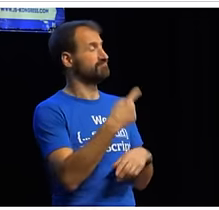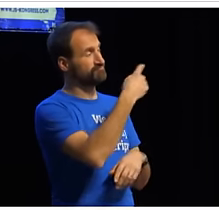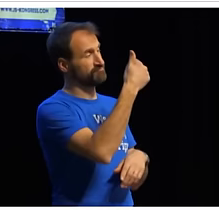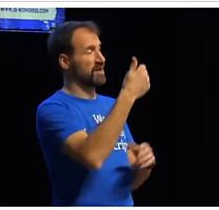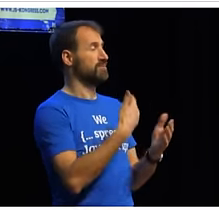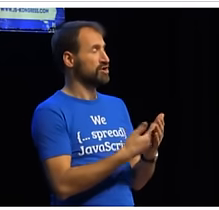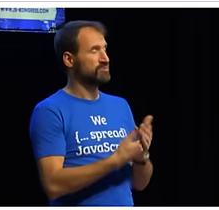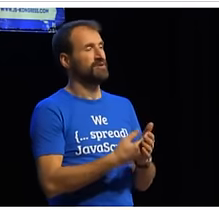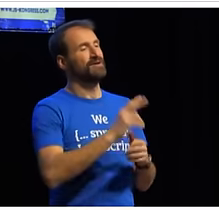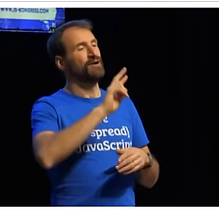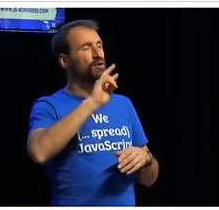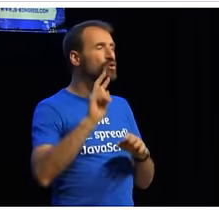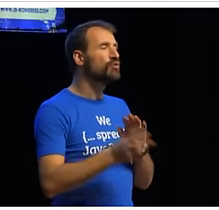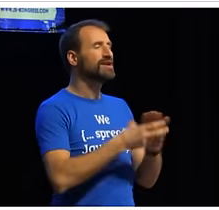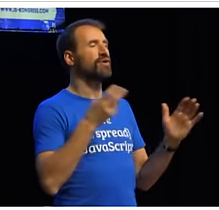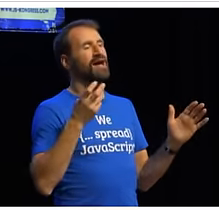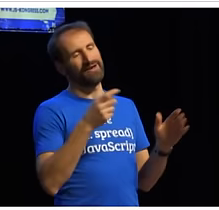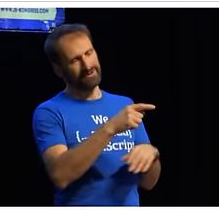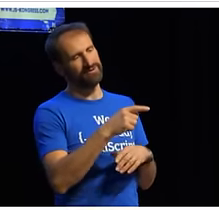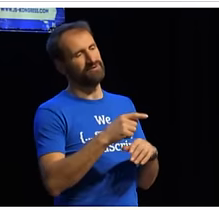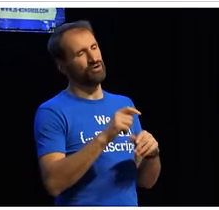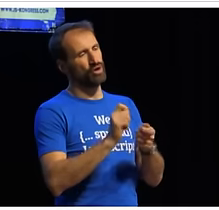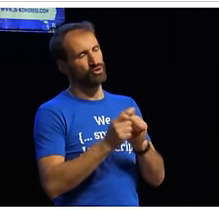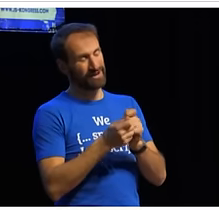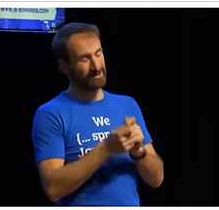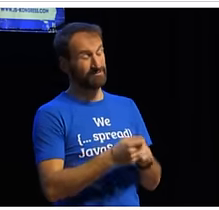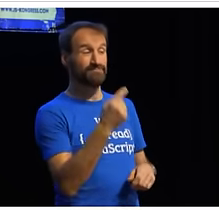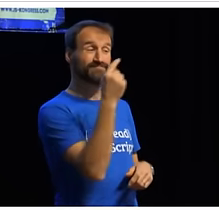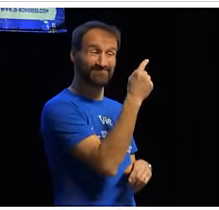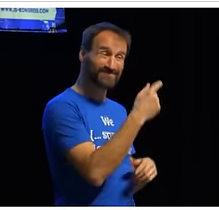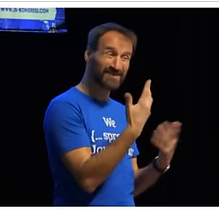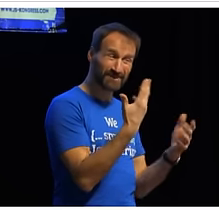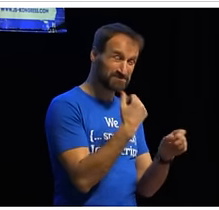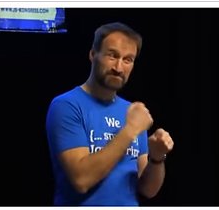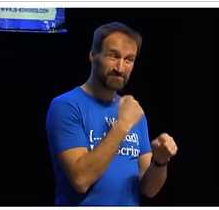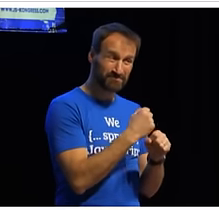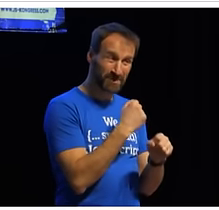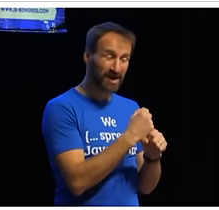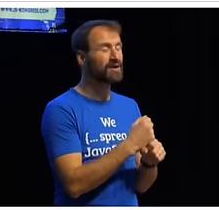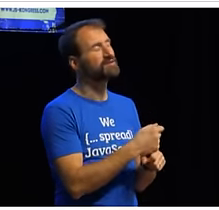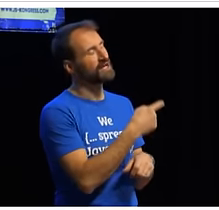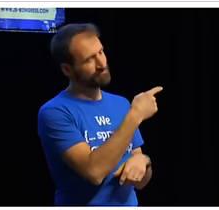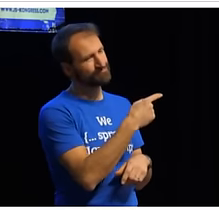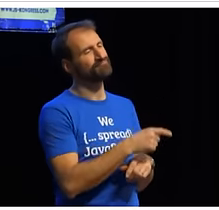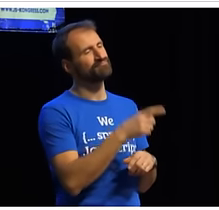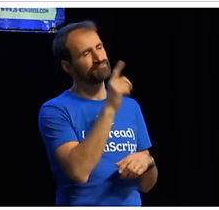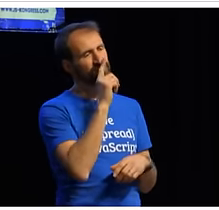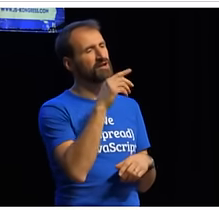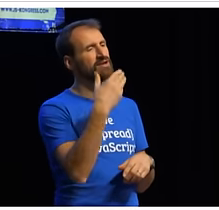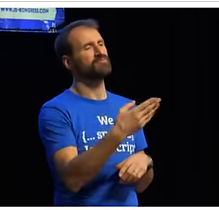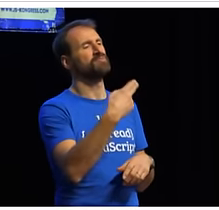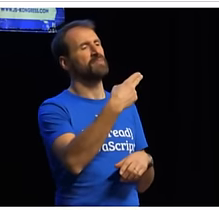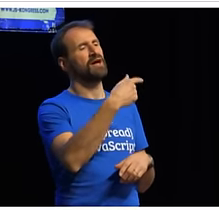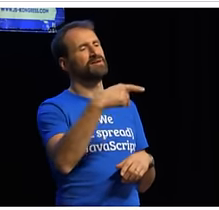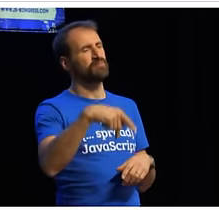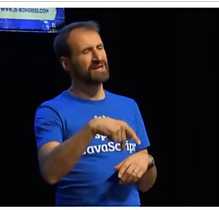retry operator. And what that basically is, when there's an HTTP error,